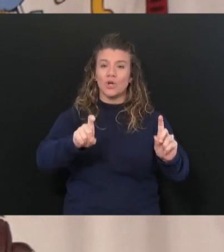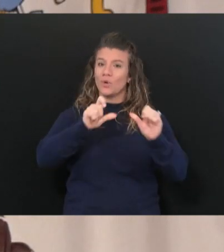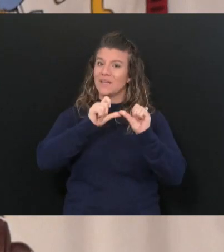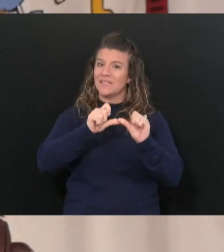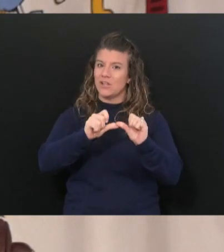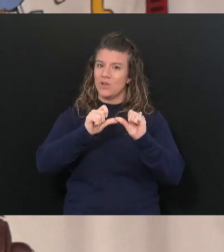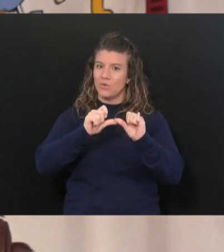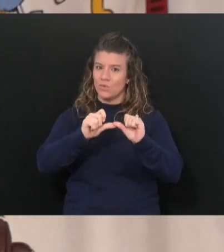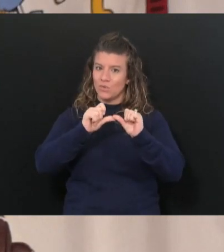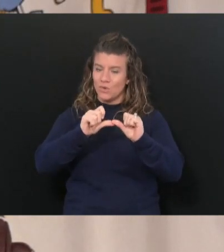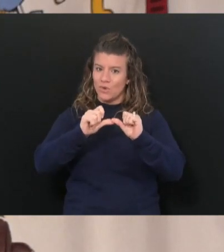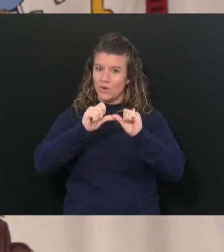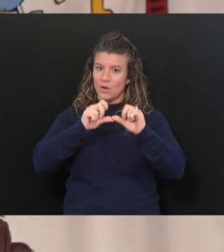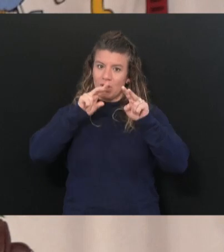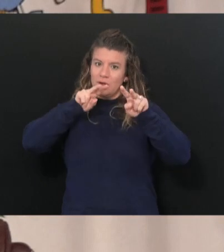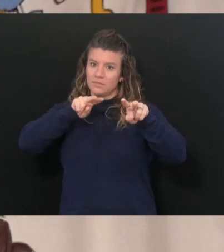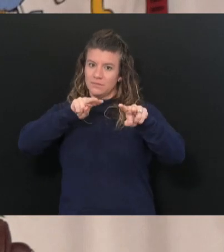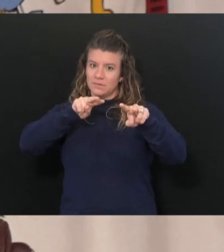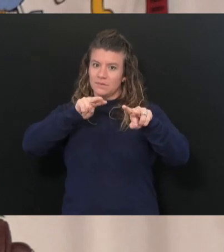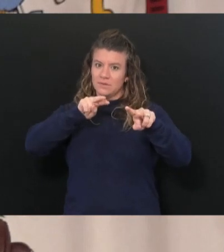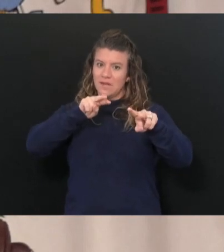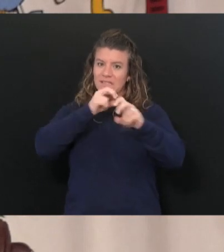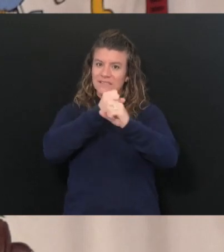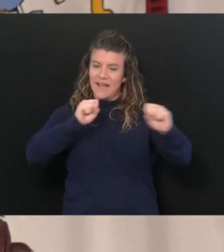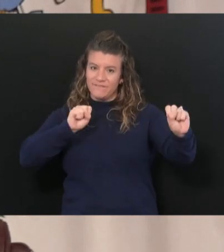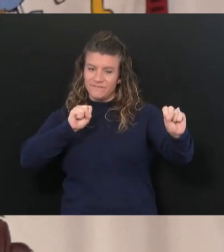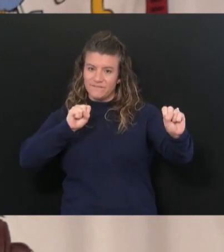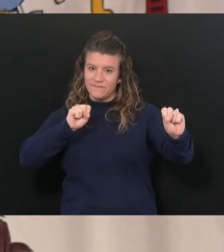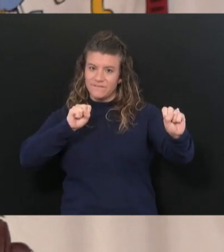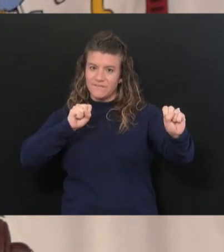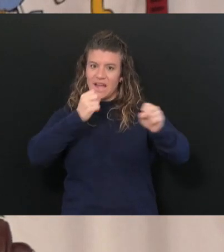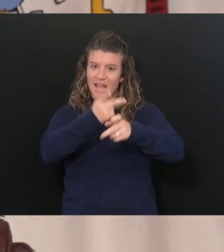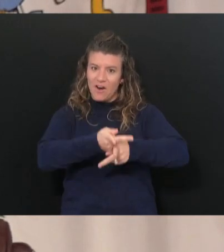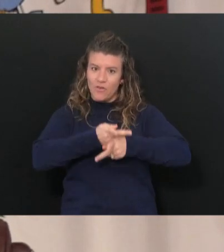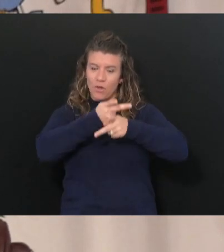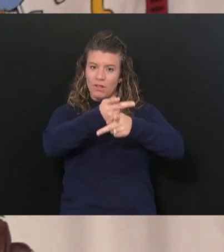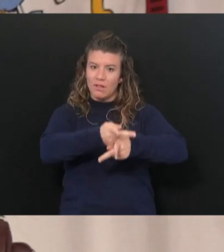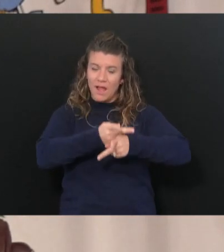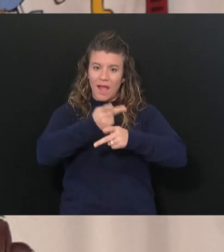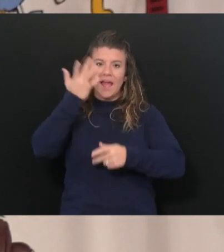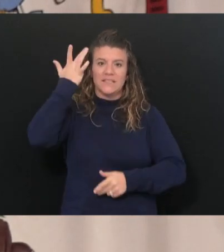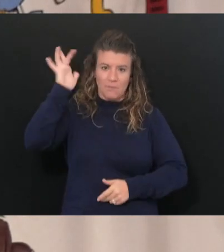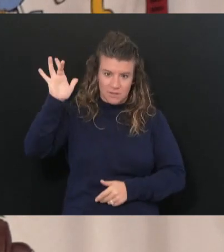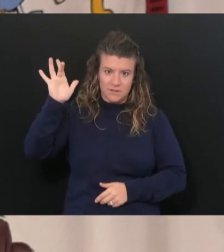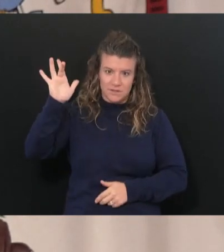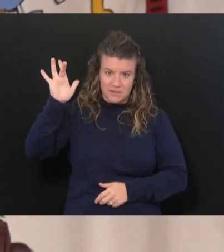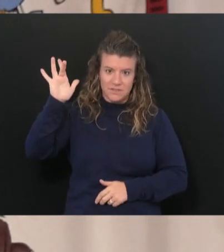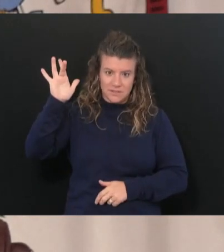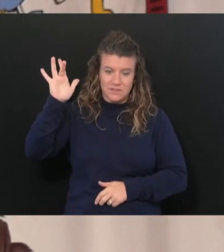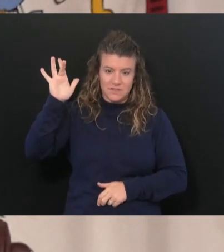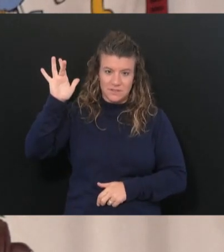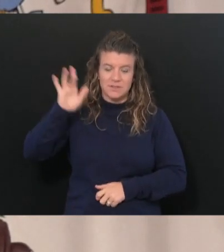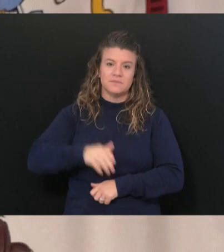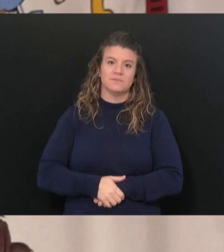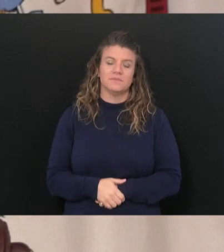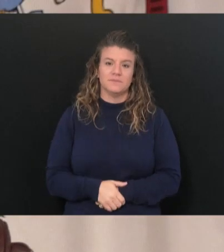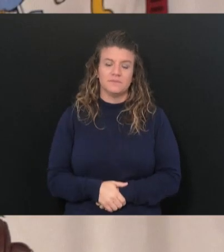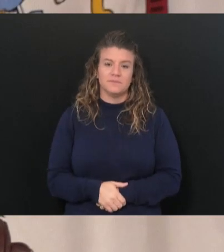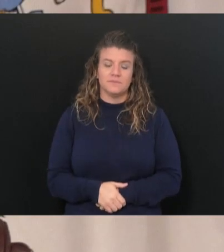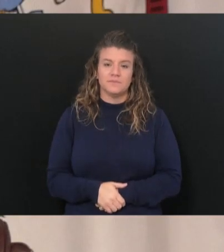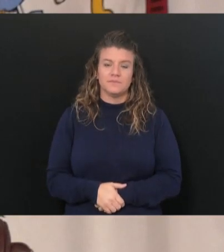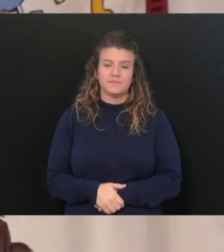on guard, cautious, really, really, really smart. Now,